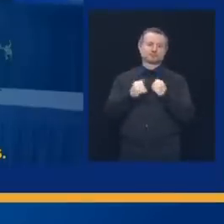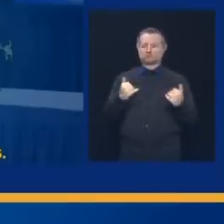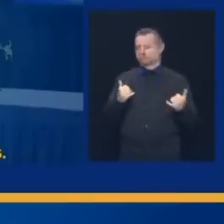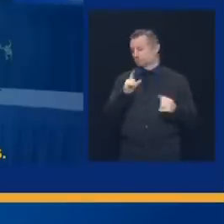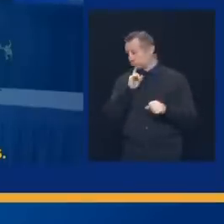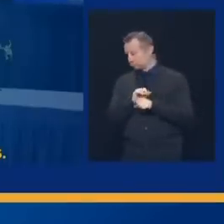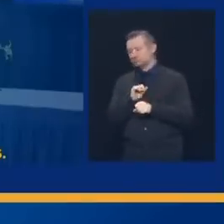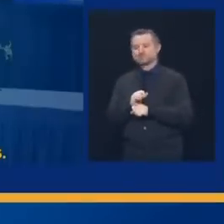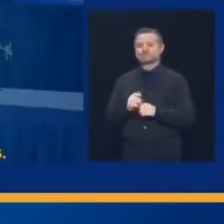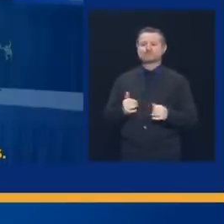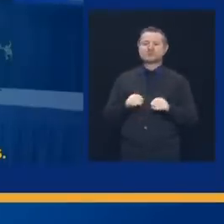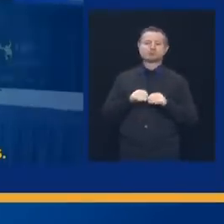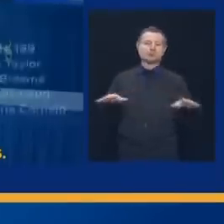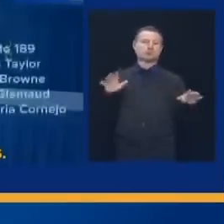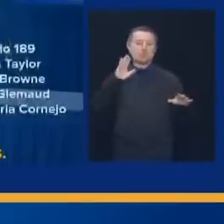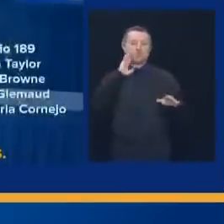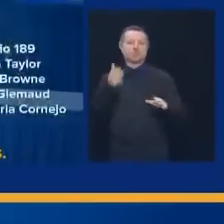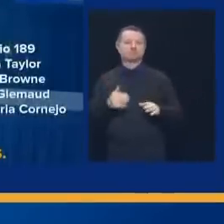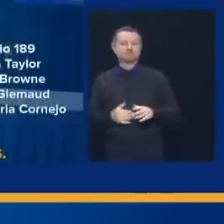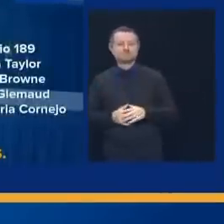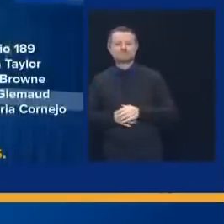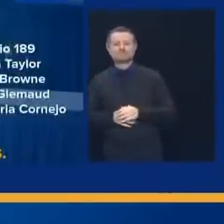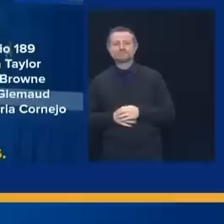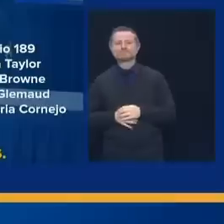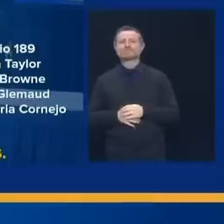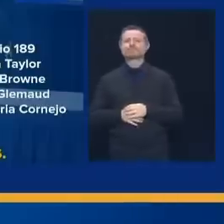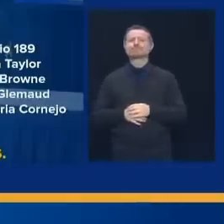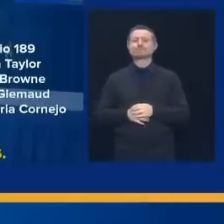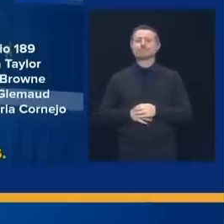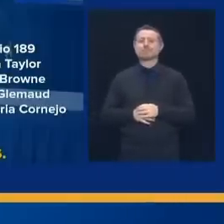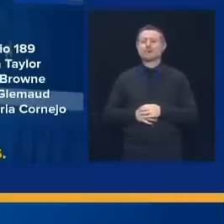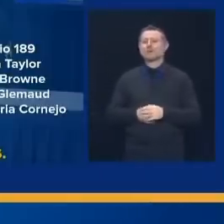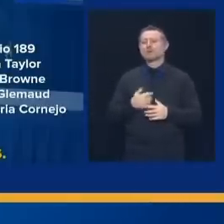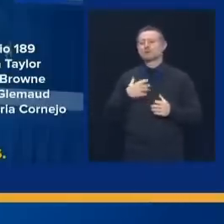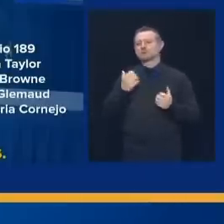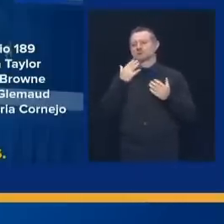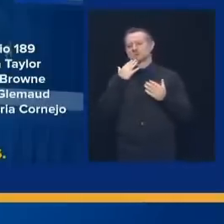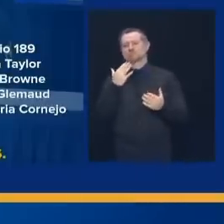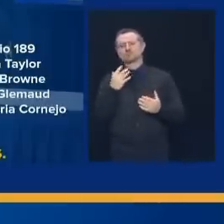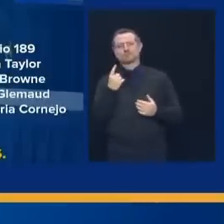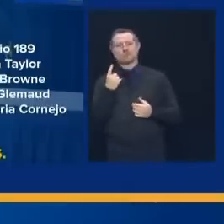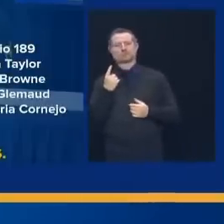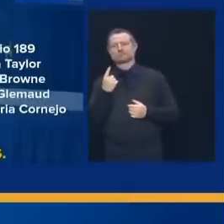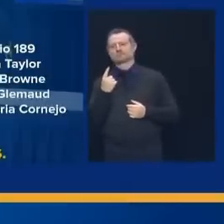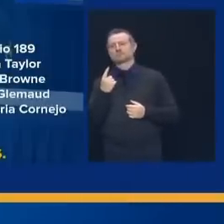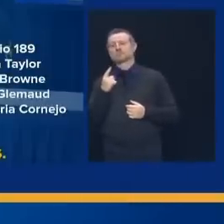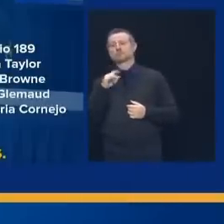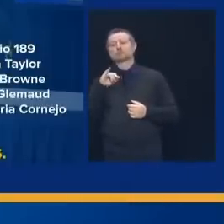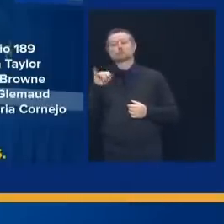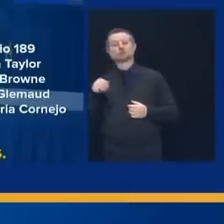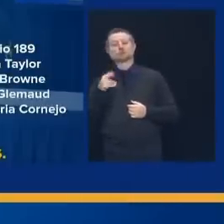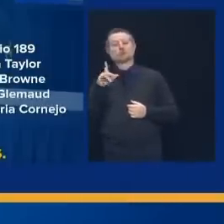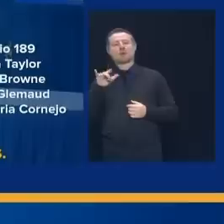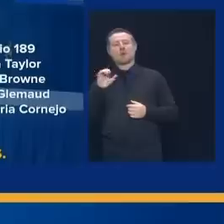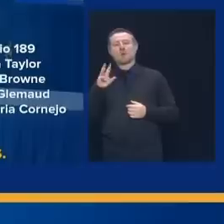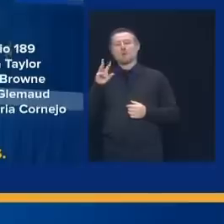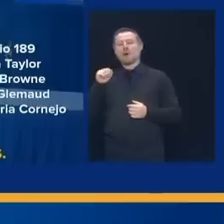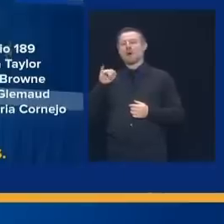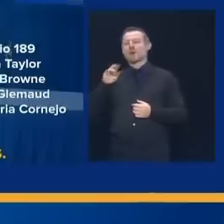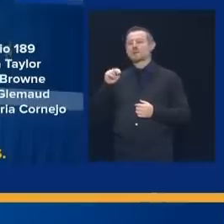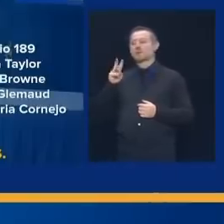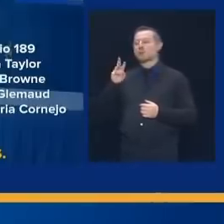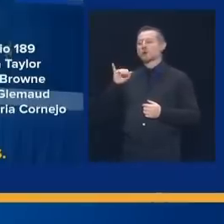So thank them very much. I already have one. Julie Wainwright, who's the CEO of The Real